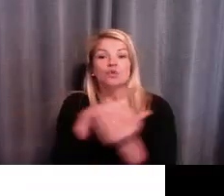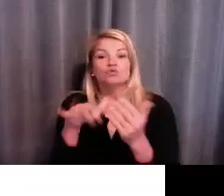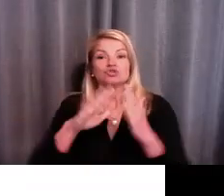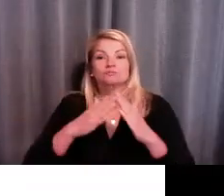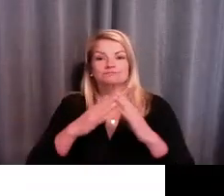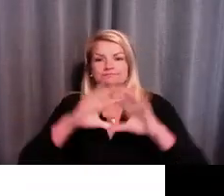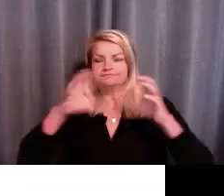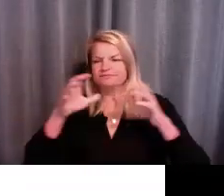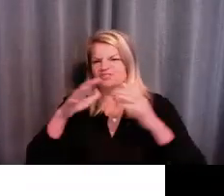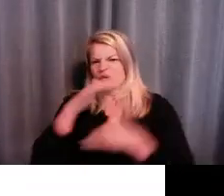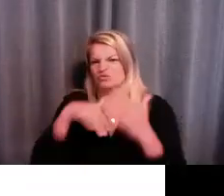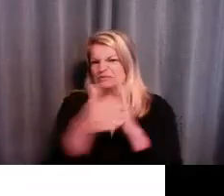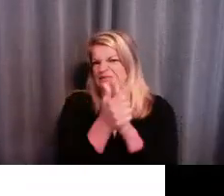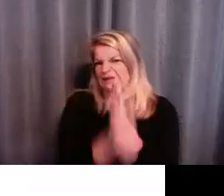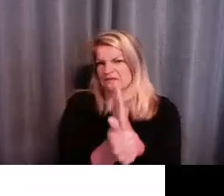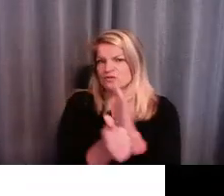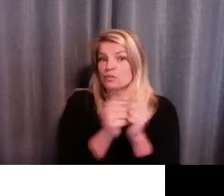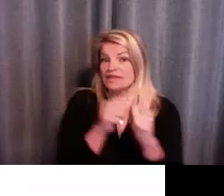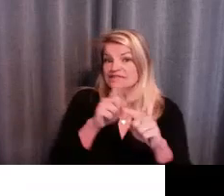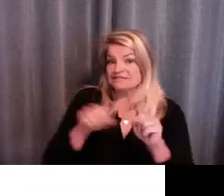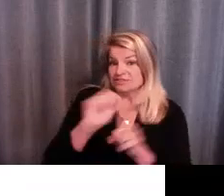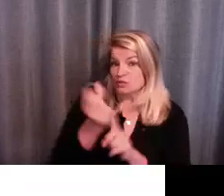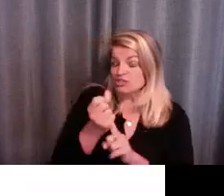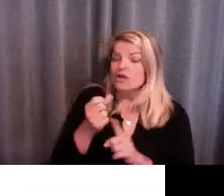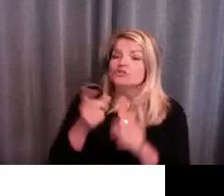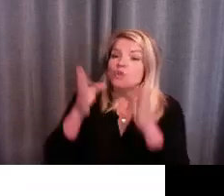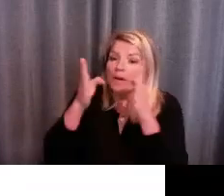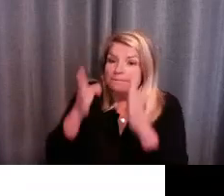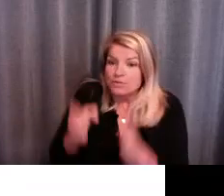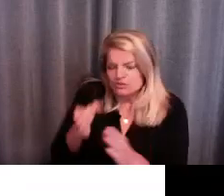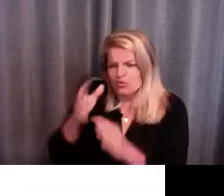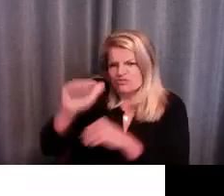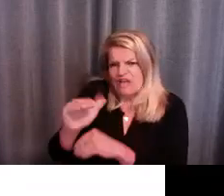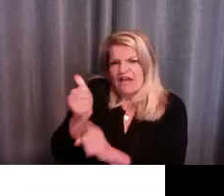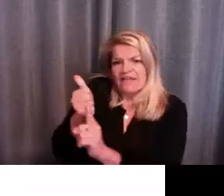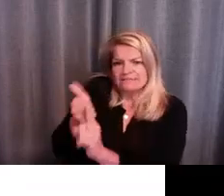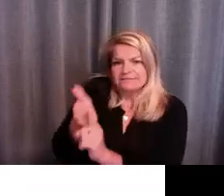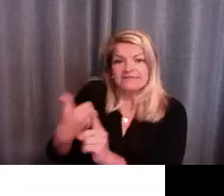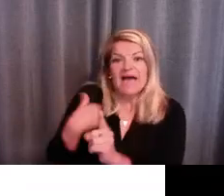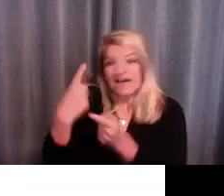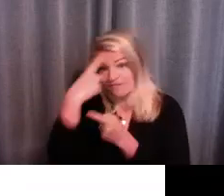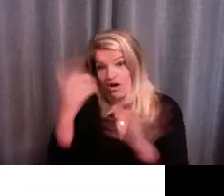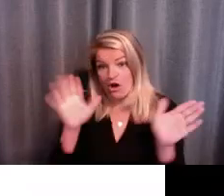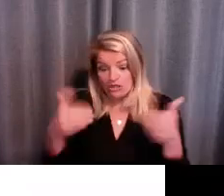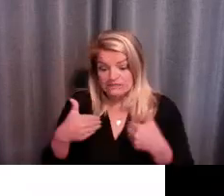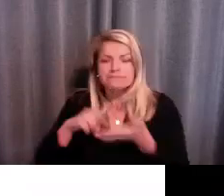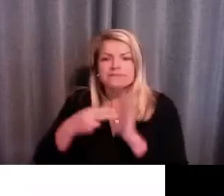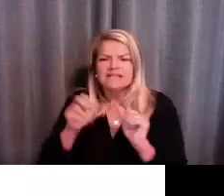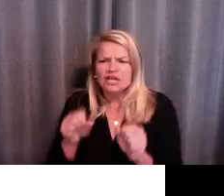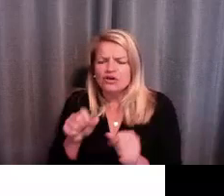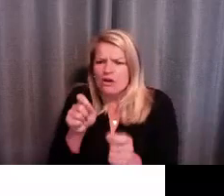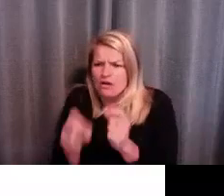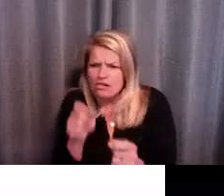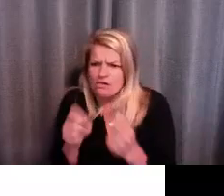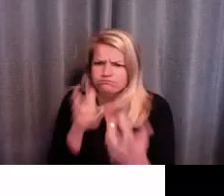or scenarios so that children with autism could better understand and adjust to new environment or expectations.